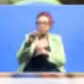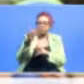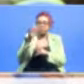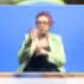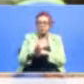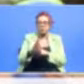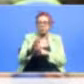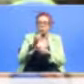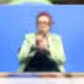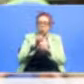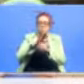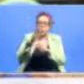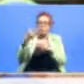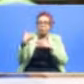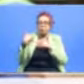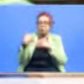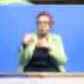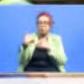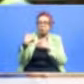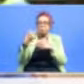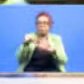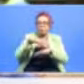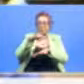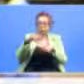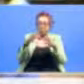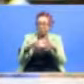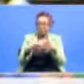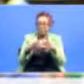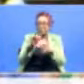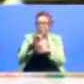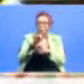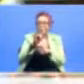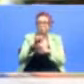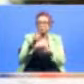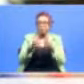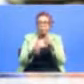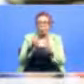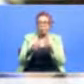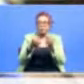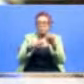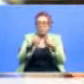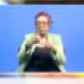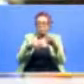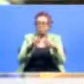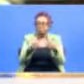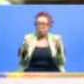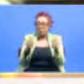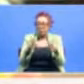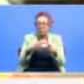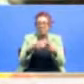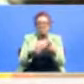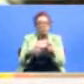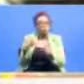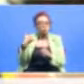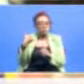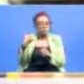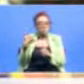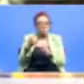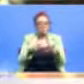role, because the national team is a revival door, which you don't perform well, you're out. And